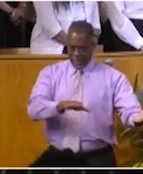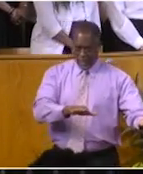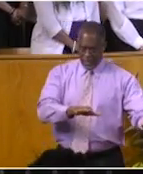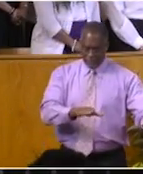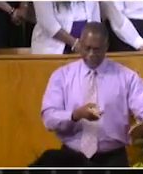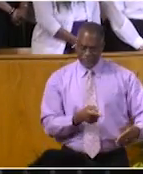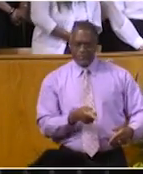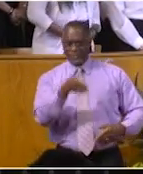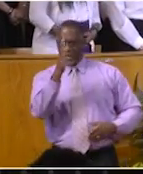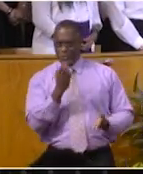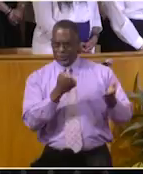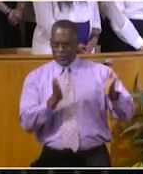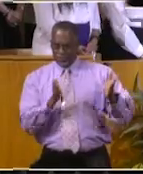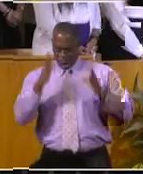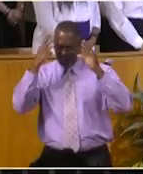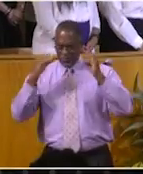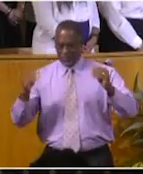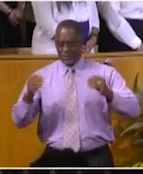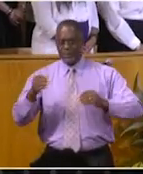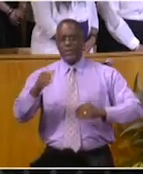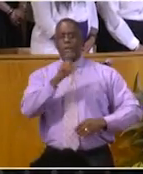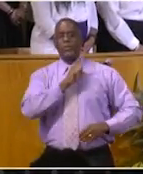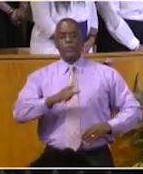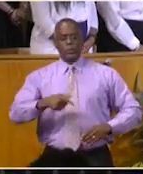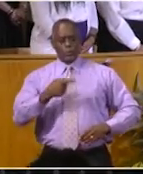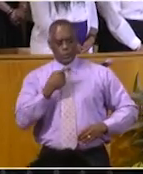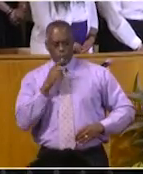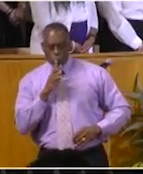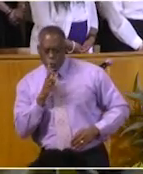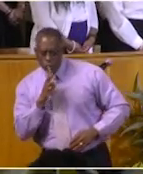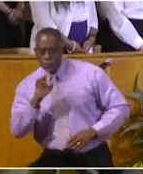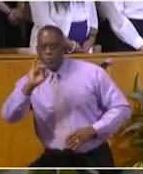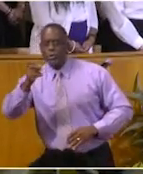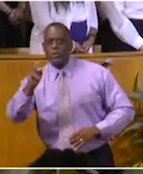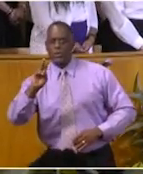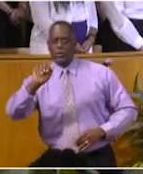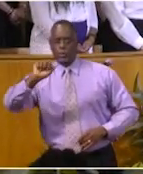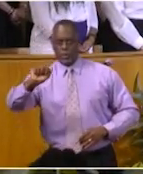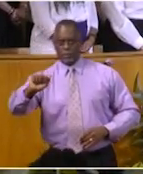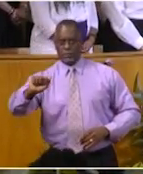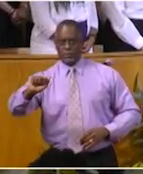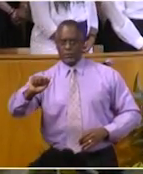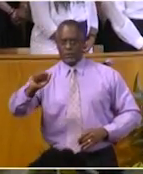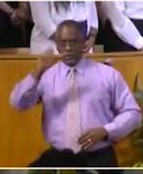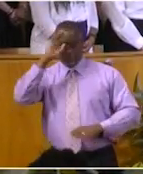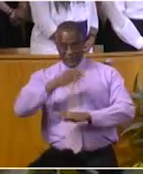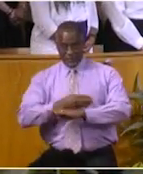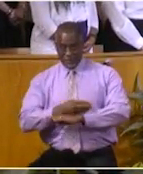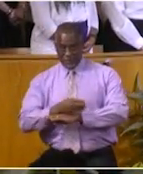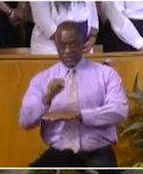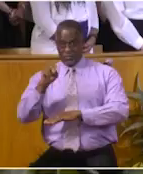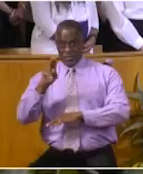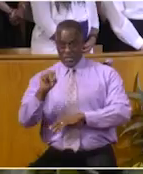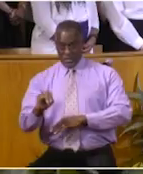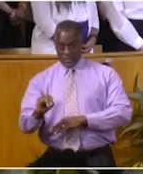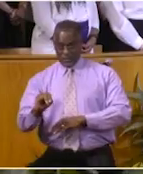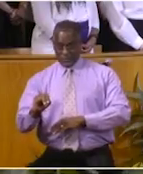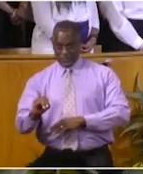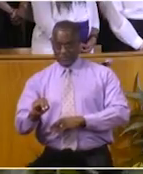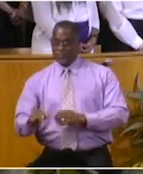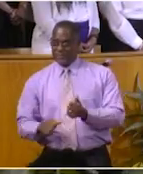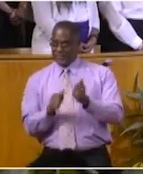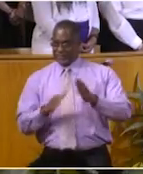servant, the Lord spoke to Joshua, son of Nun, Moses' assistant,